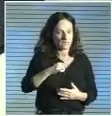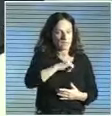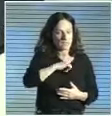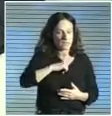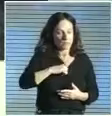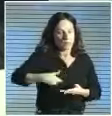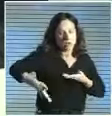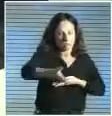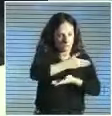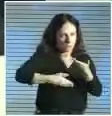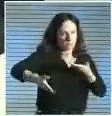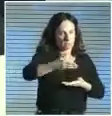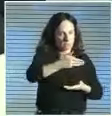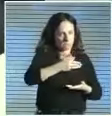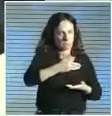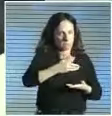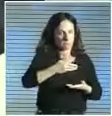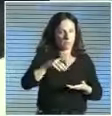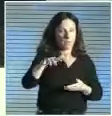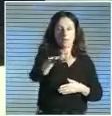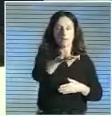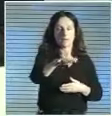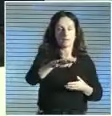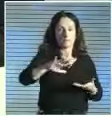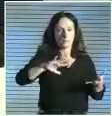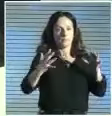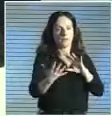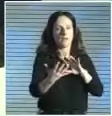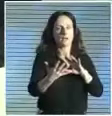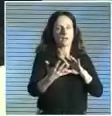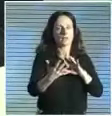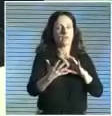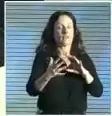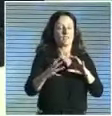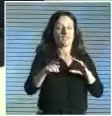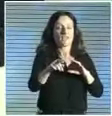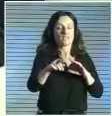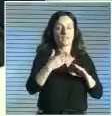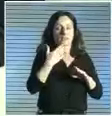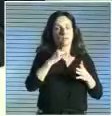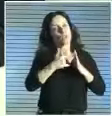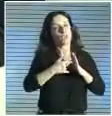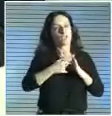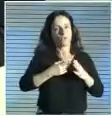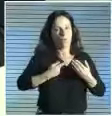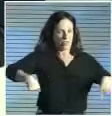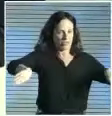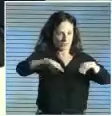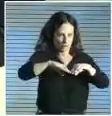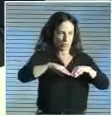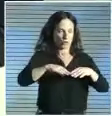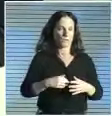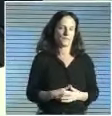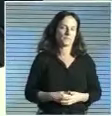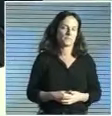a global project, aligned, not just following their instinct, that sometimes it's not just a question